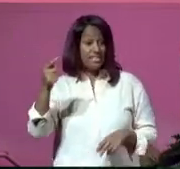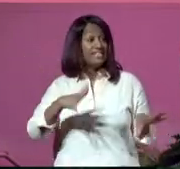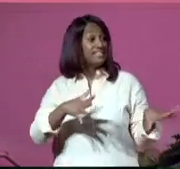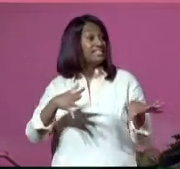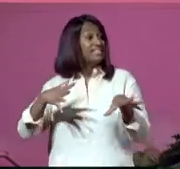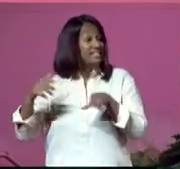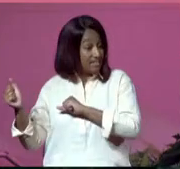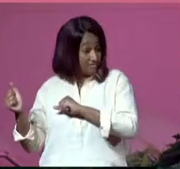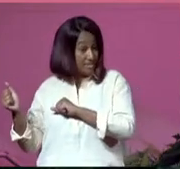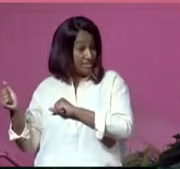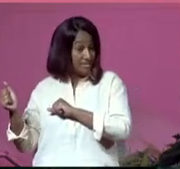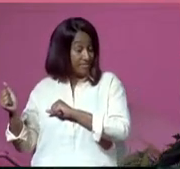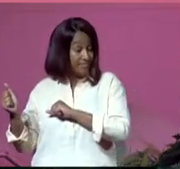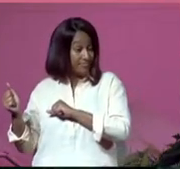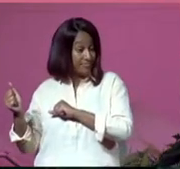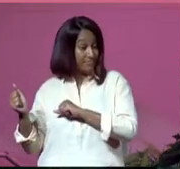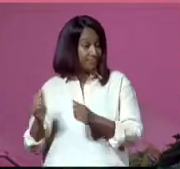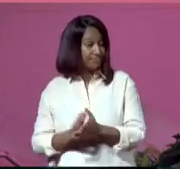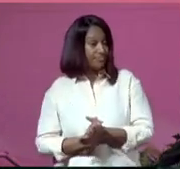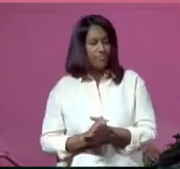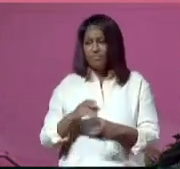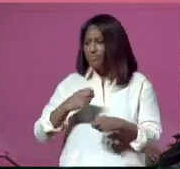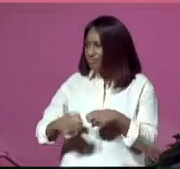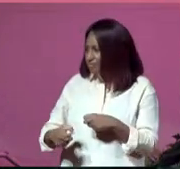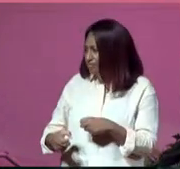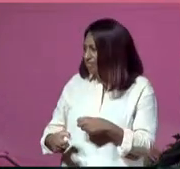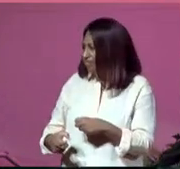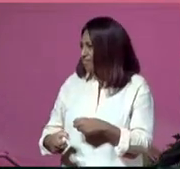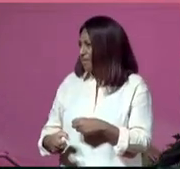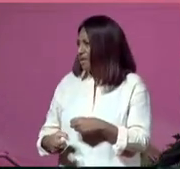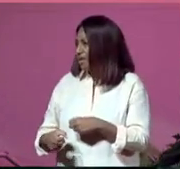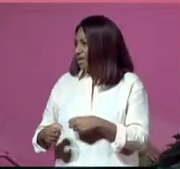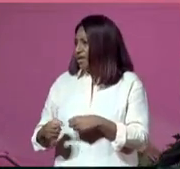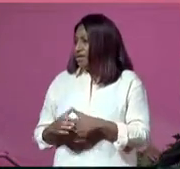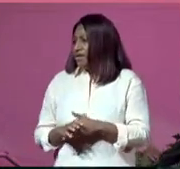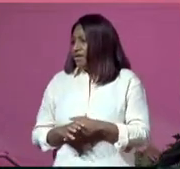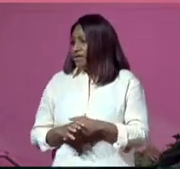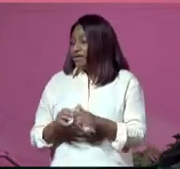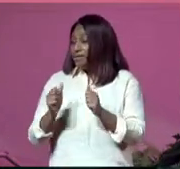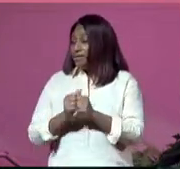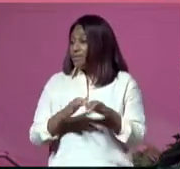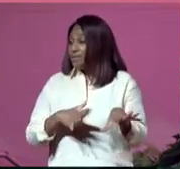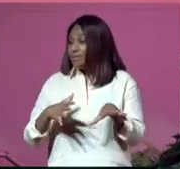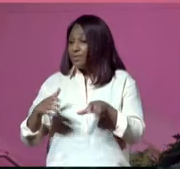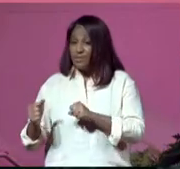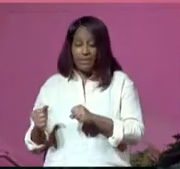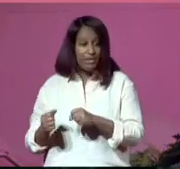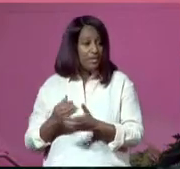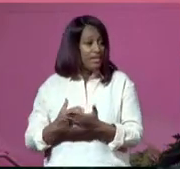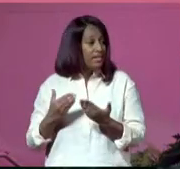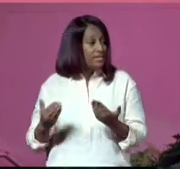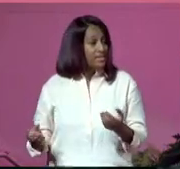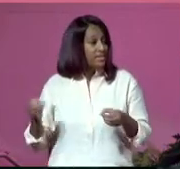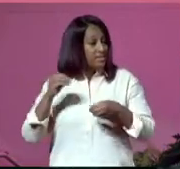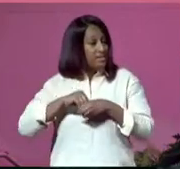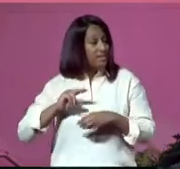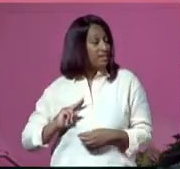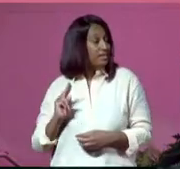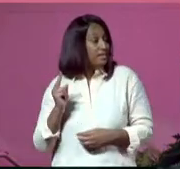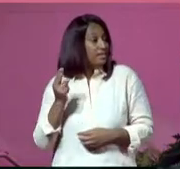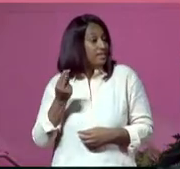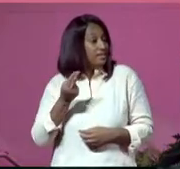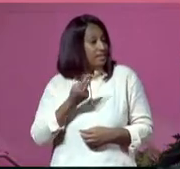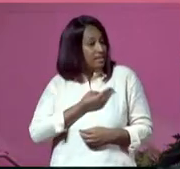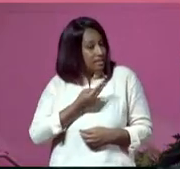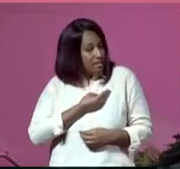leaving. The problem with leaving is something that is built into us right from our very time in the